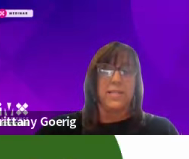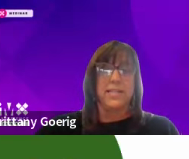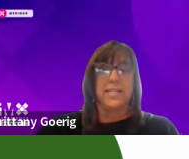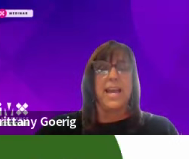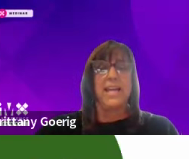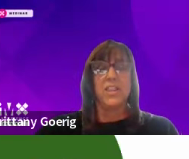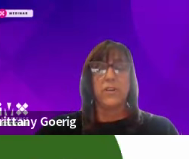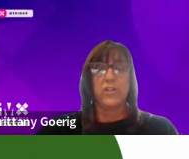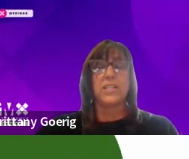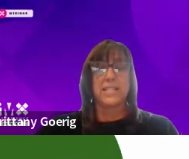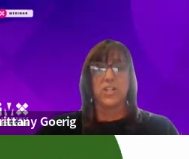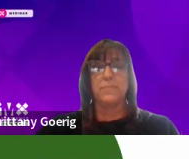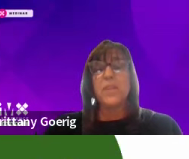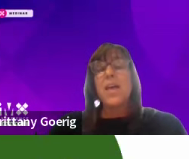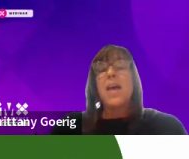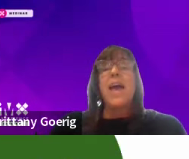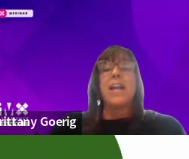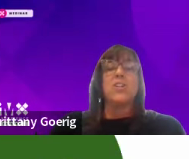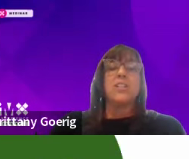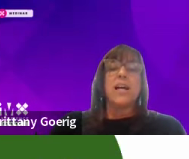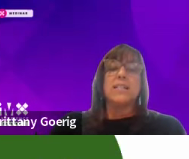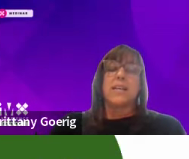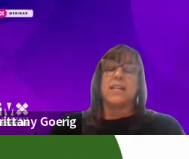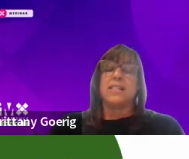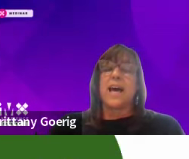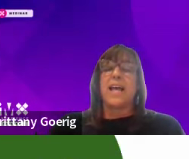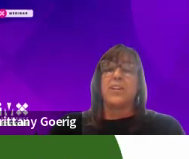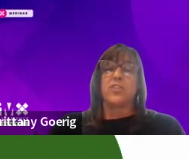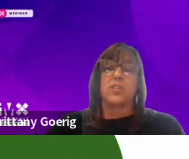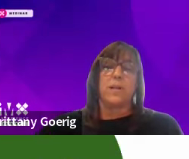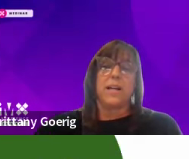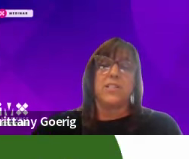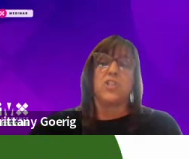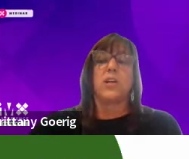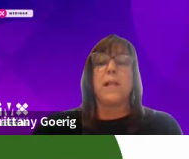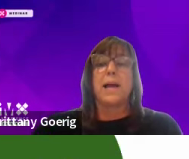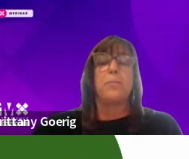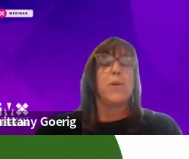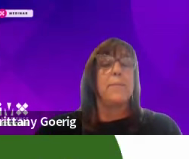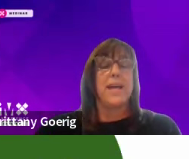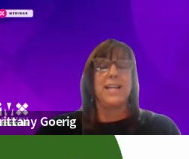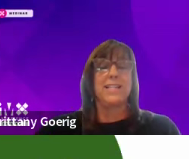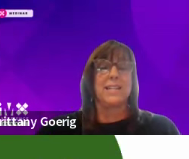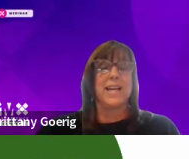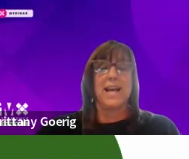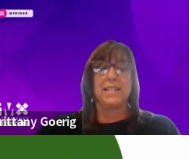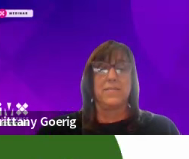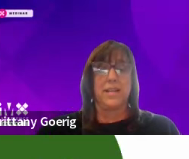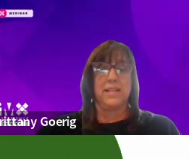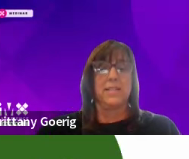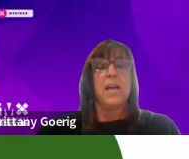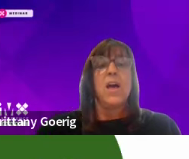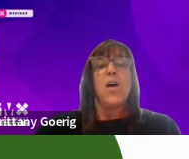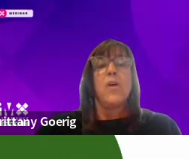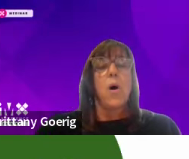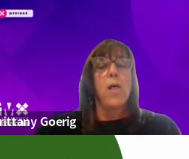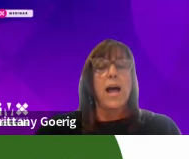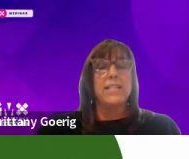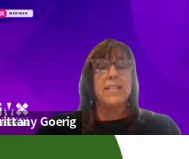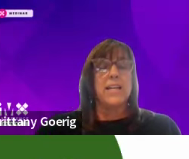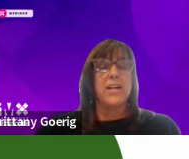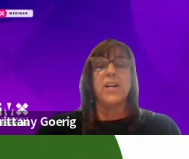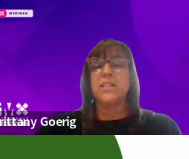Math 360 and the first edition. And our deluxe kits add extra supplies to streamline prep and extend activities.